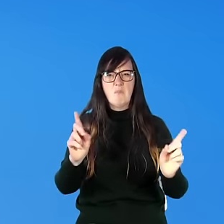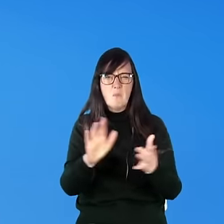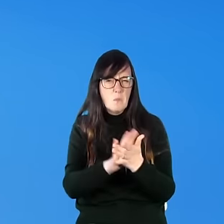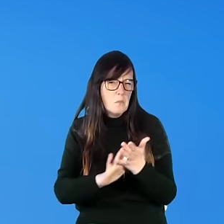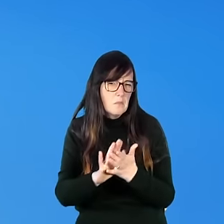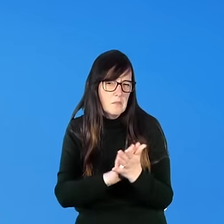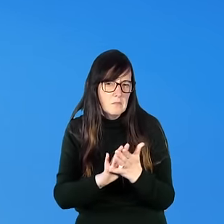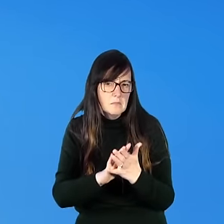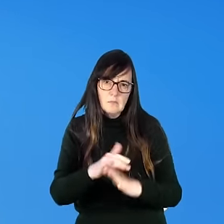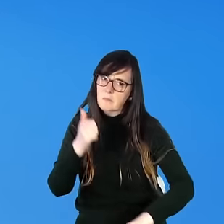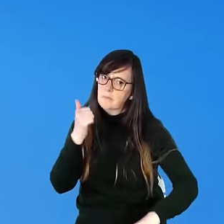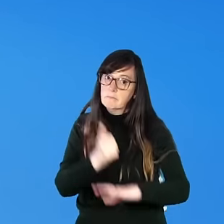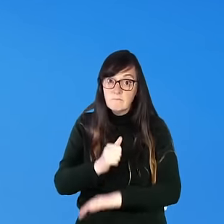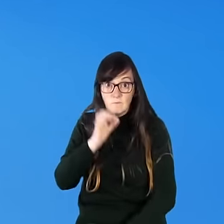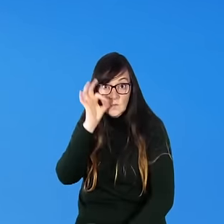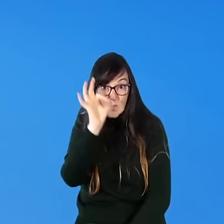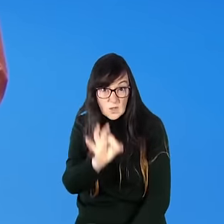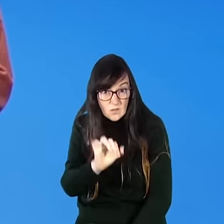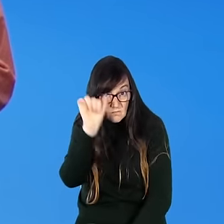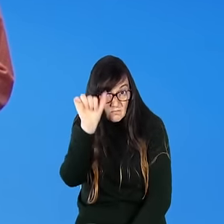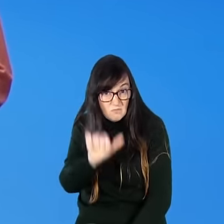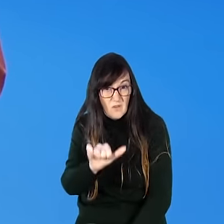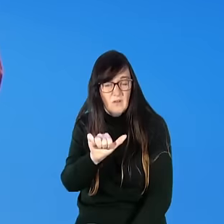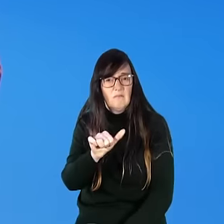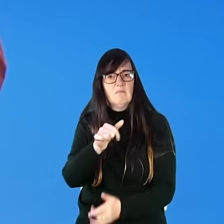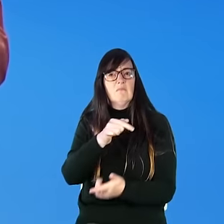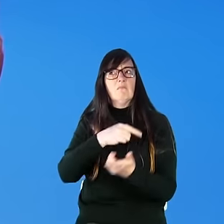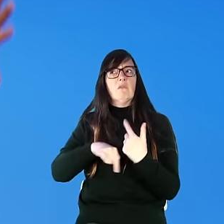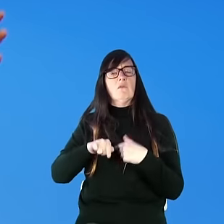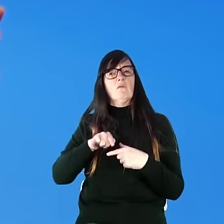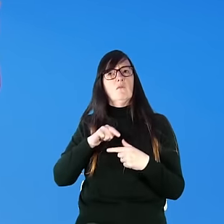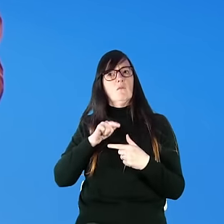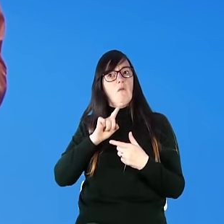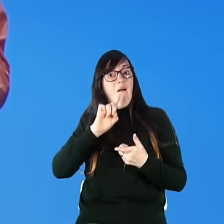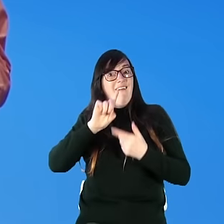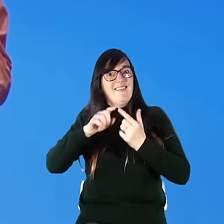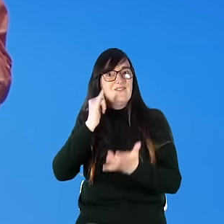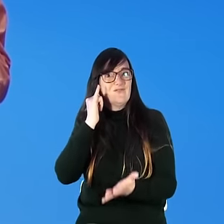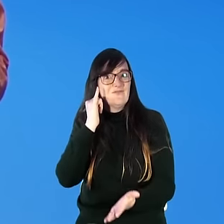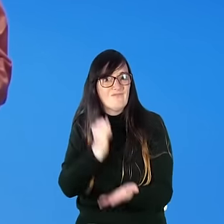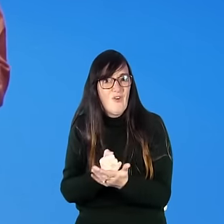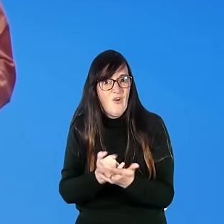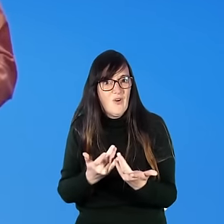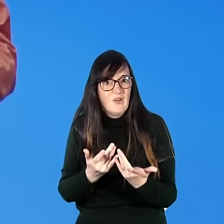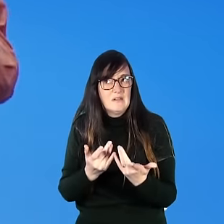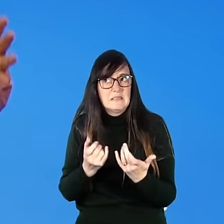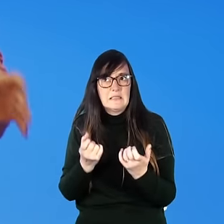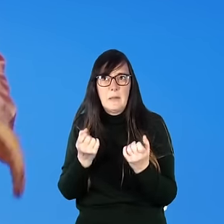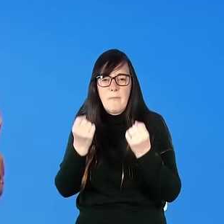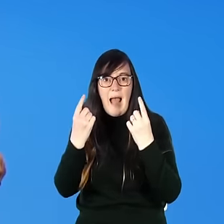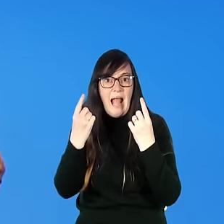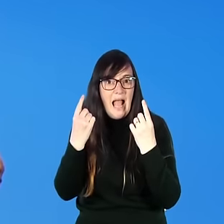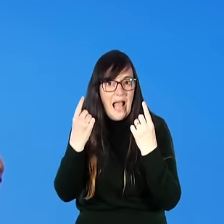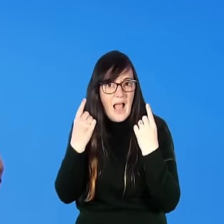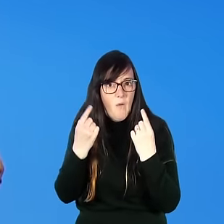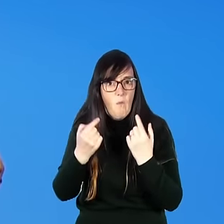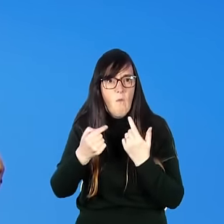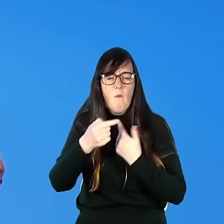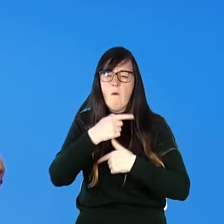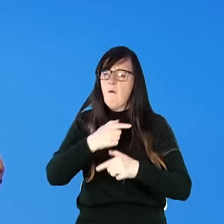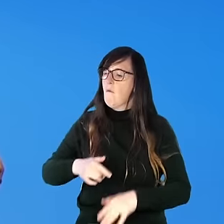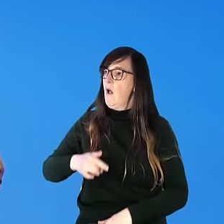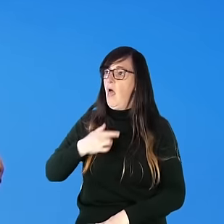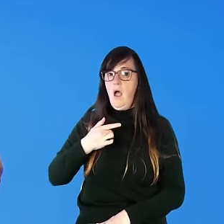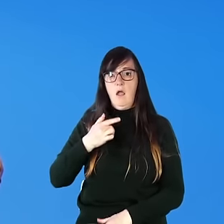life. And if we get the answers wrong, the whole trajectory of our lives